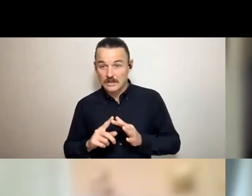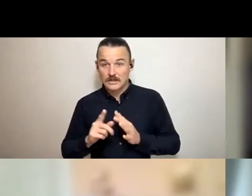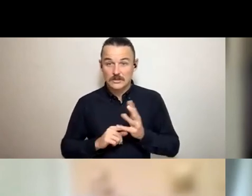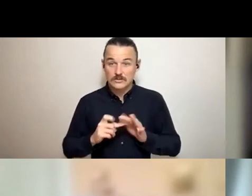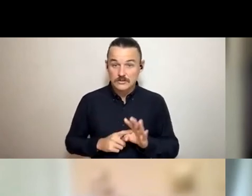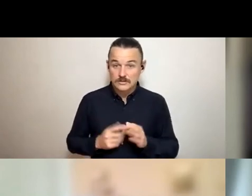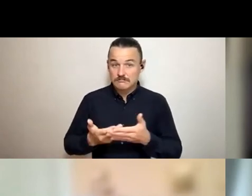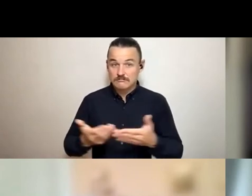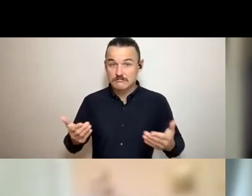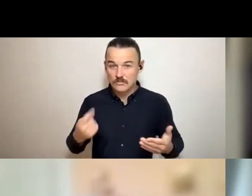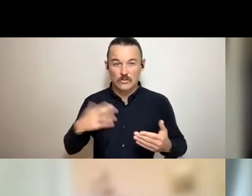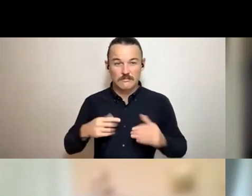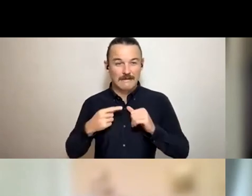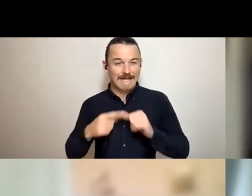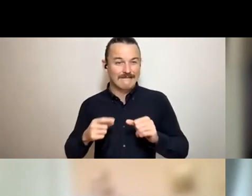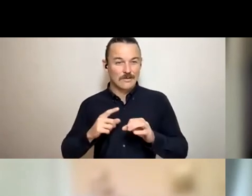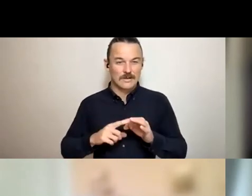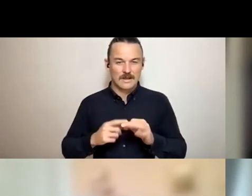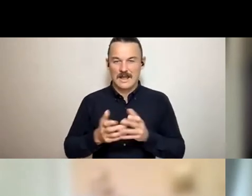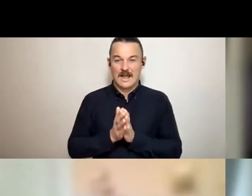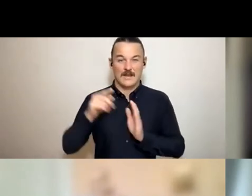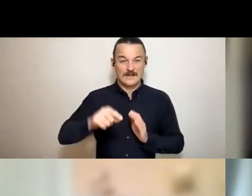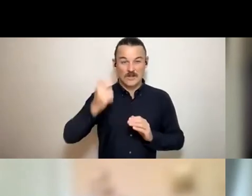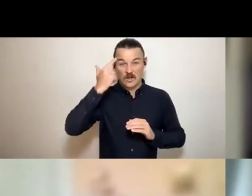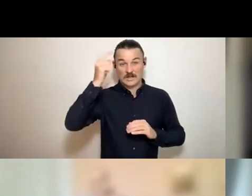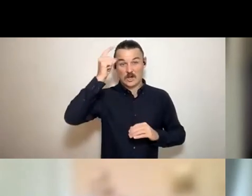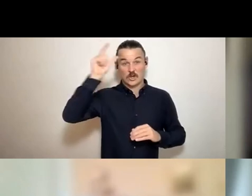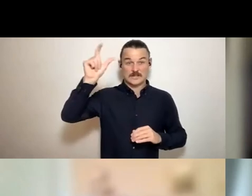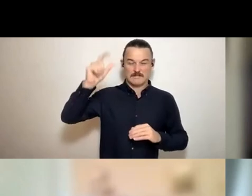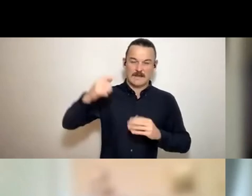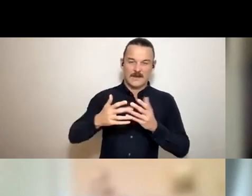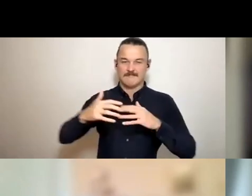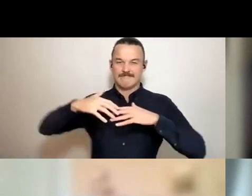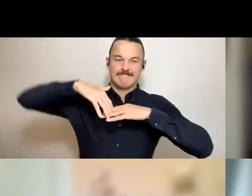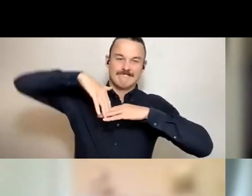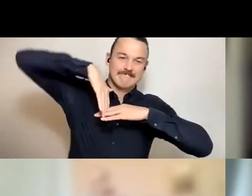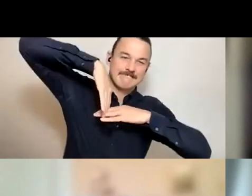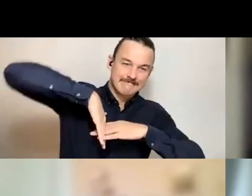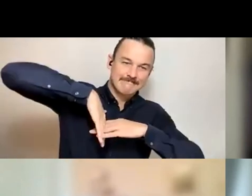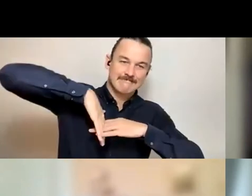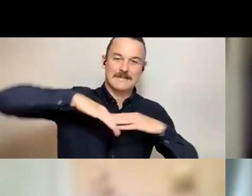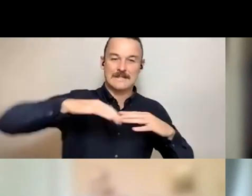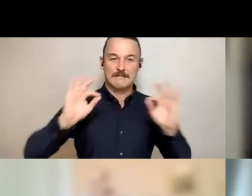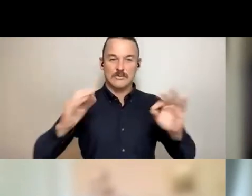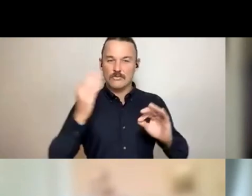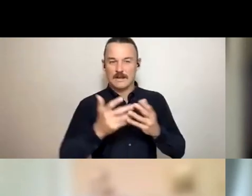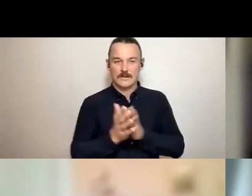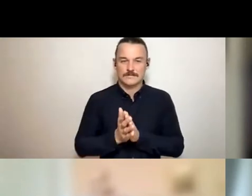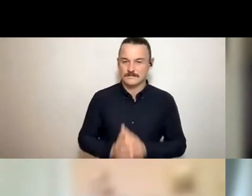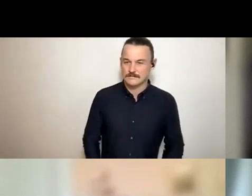How can we embed these ideas in special school settings? Ray? Um,